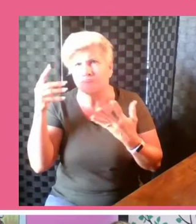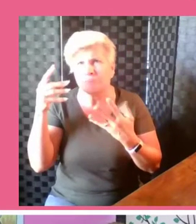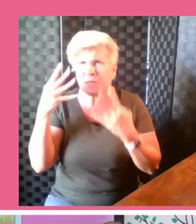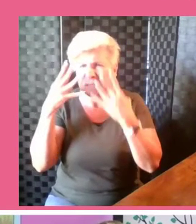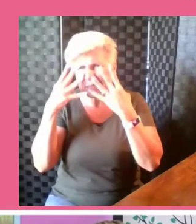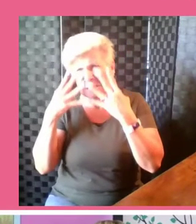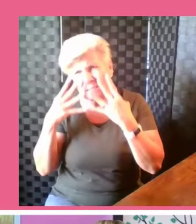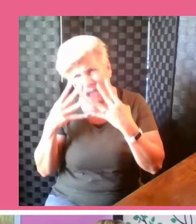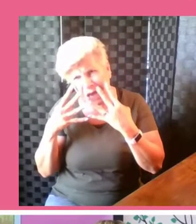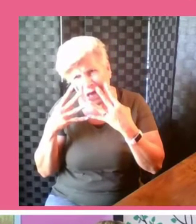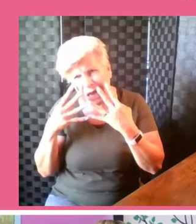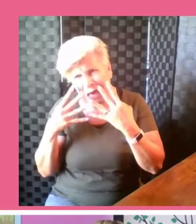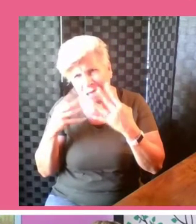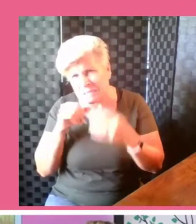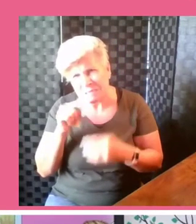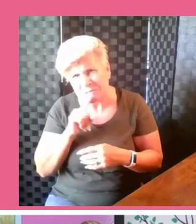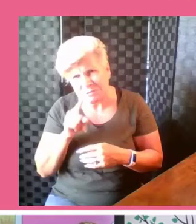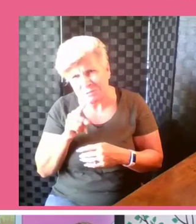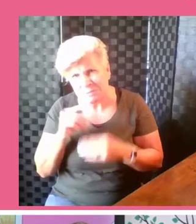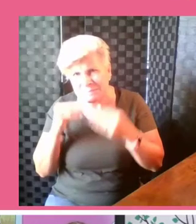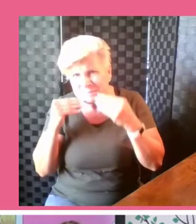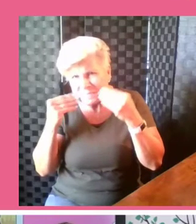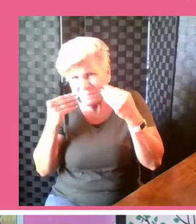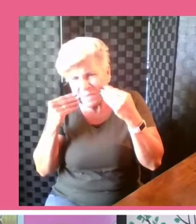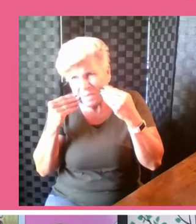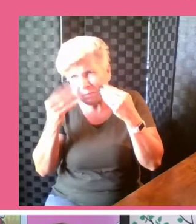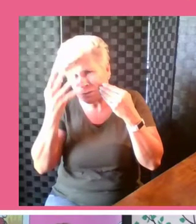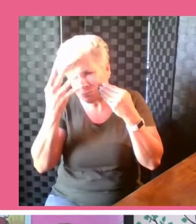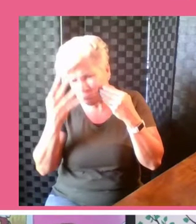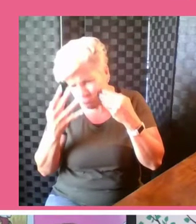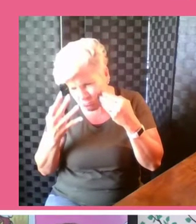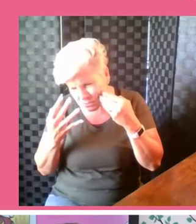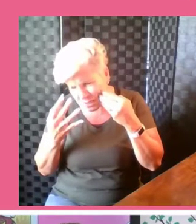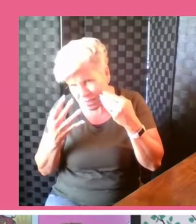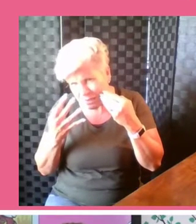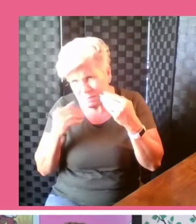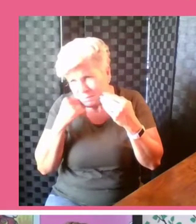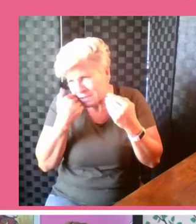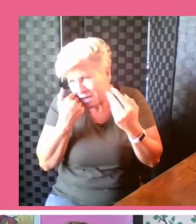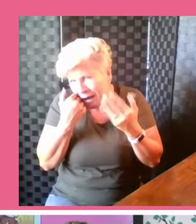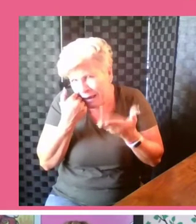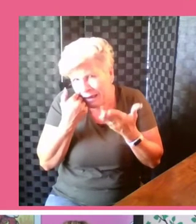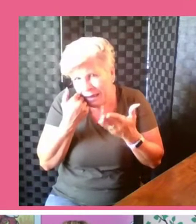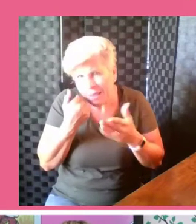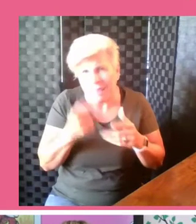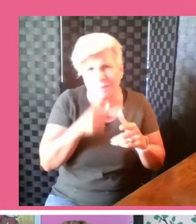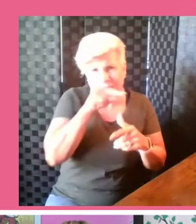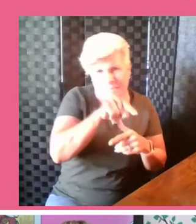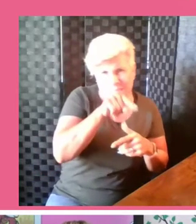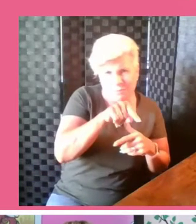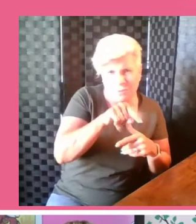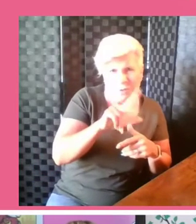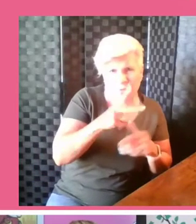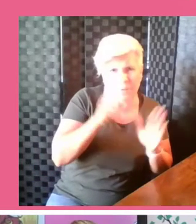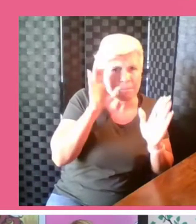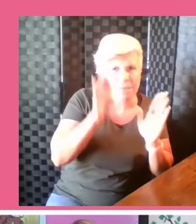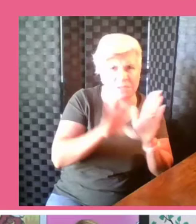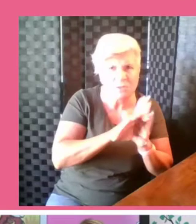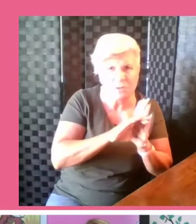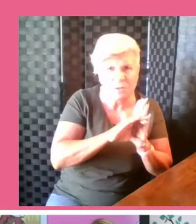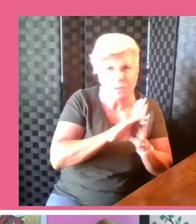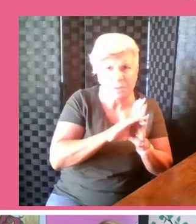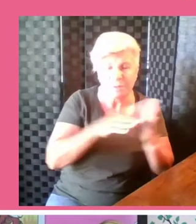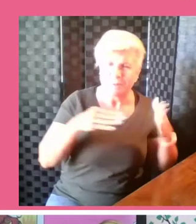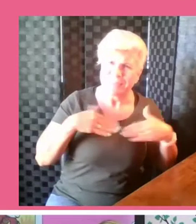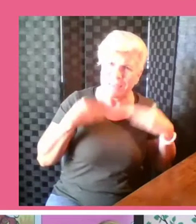bit sad maybe. Not sure. She has a smile on her face, but she's kind of looking sad, maybe shy. And then in this third picture, she looks